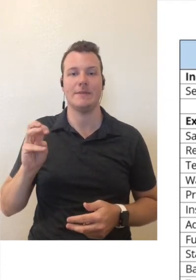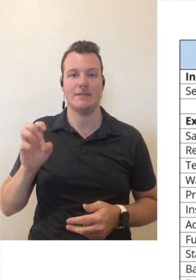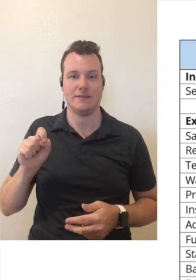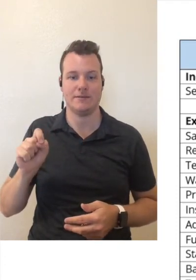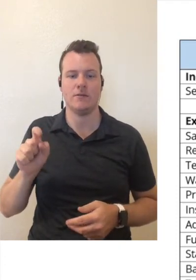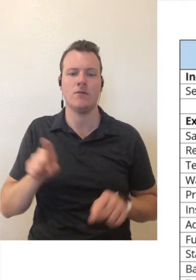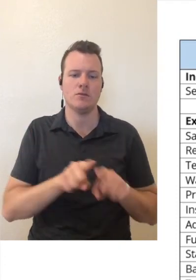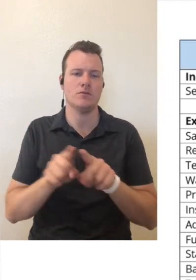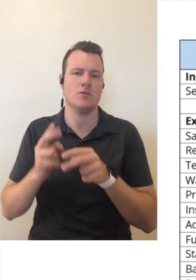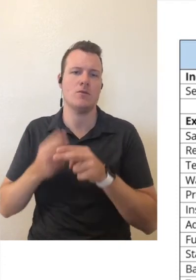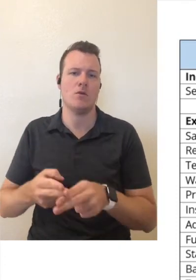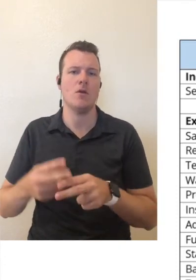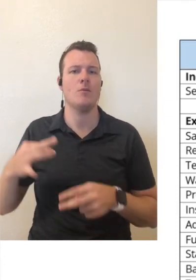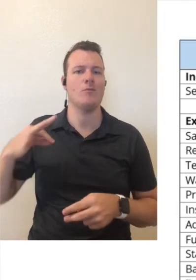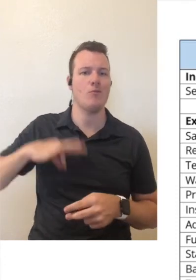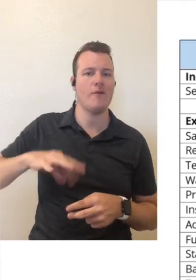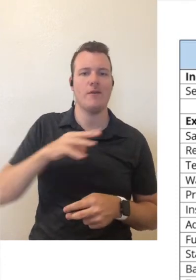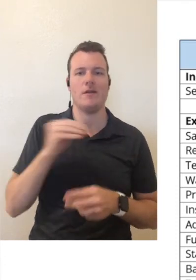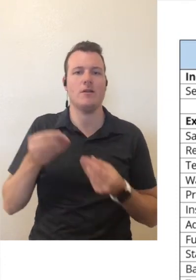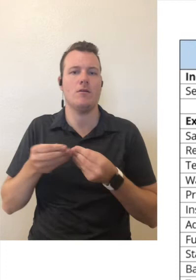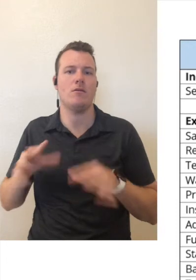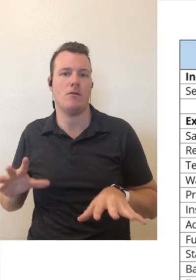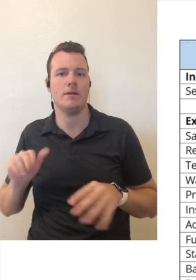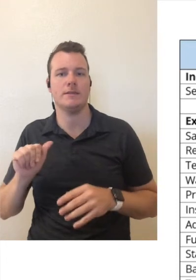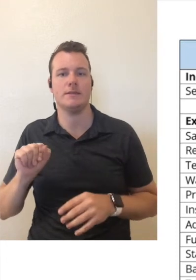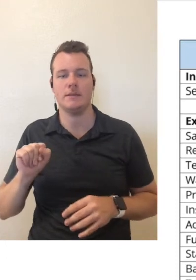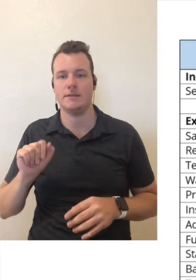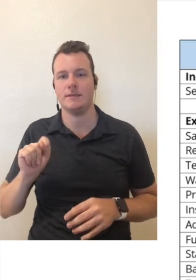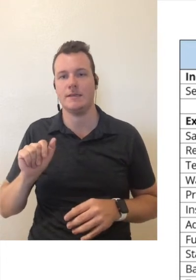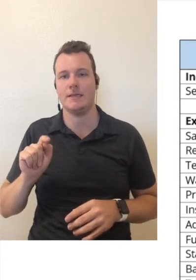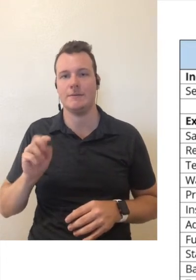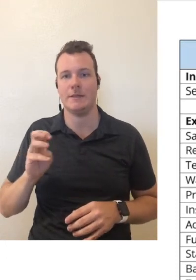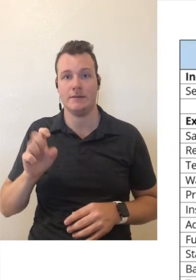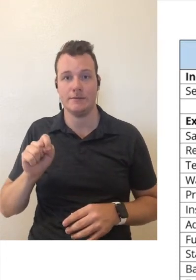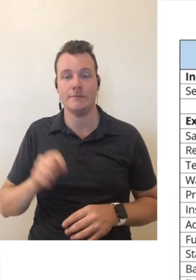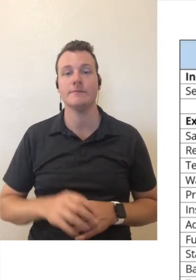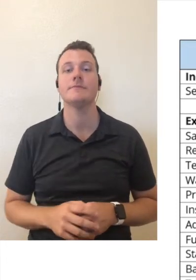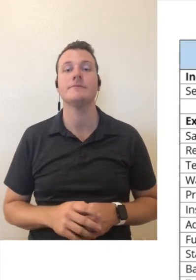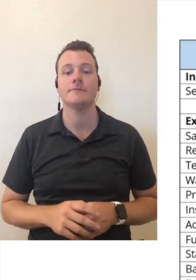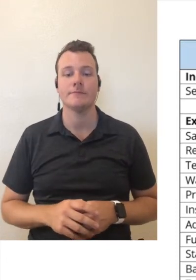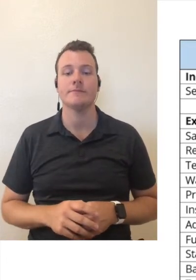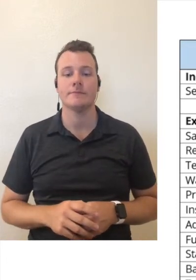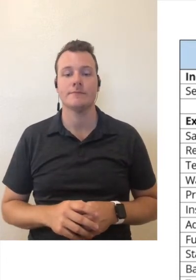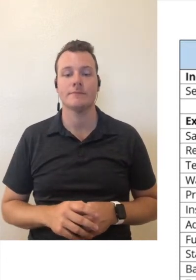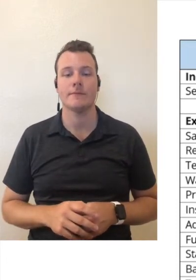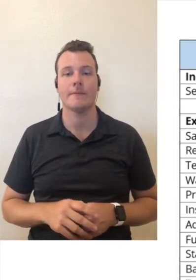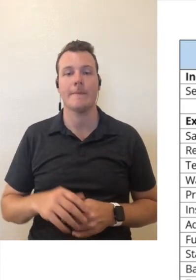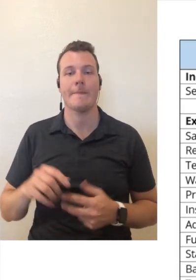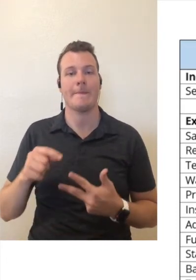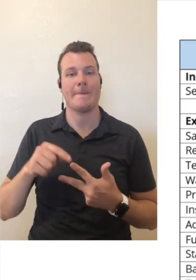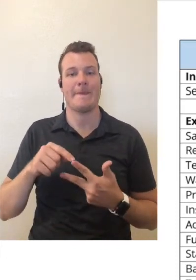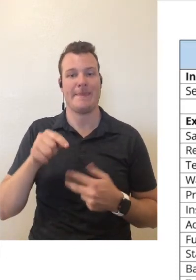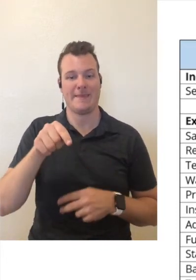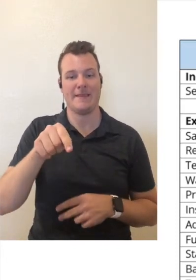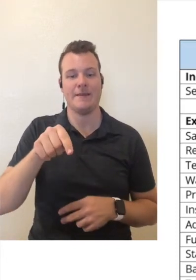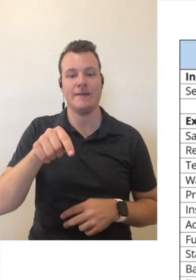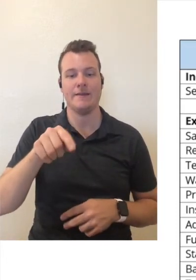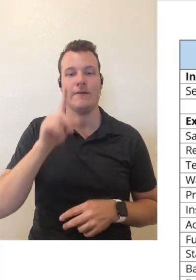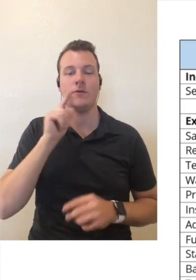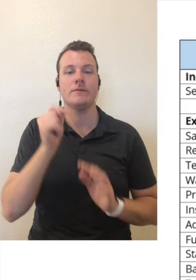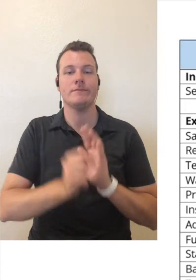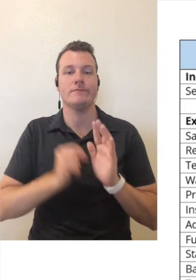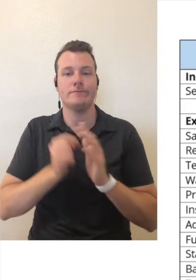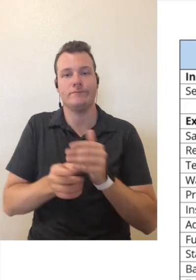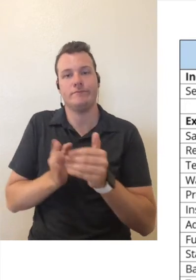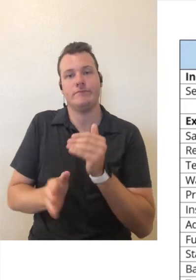statement. This is also called your profit and loss statement. So what we have here is for